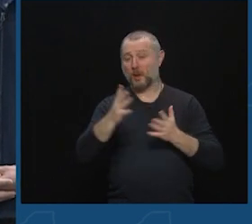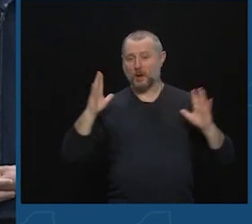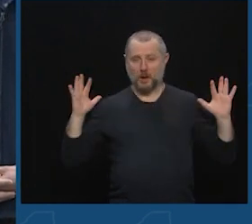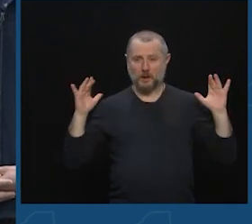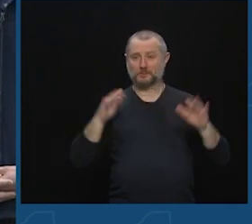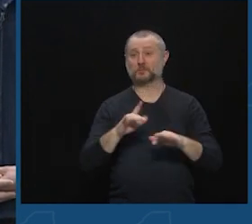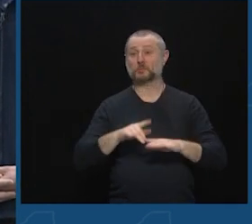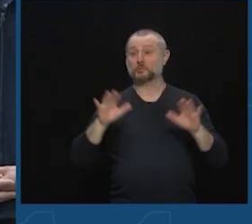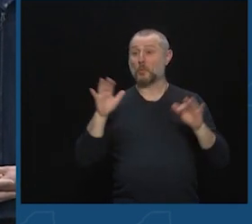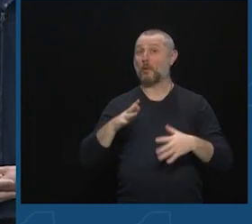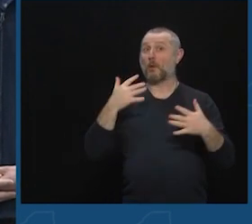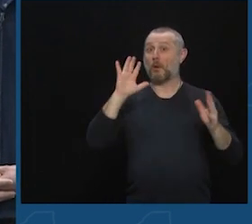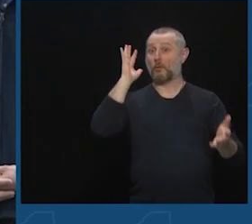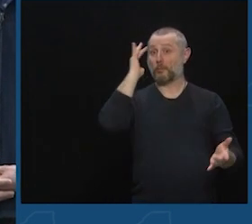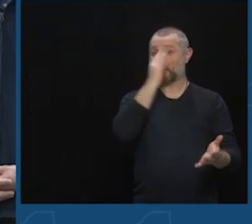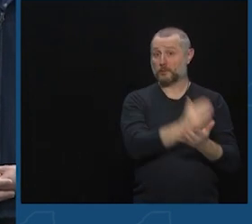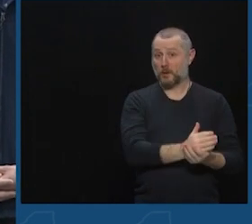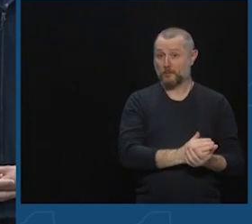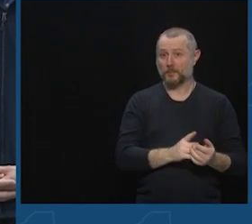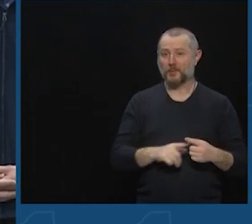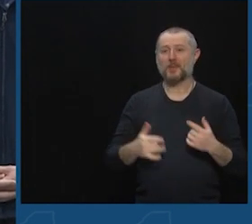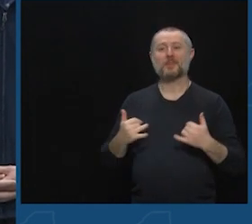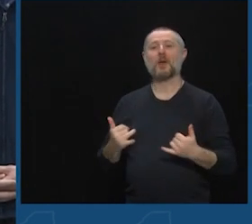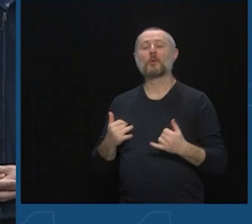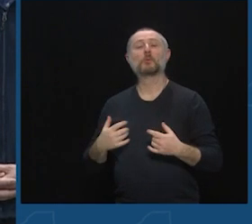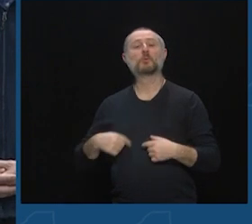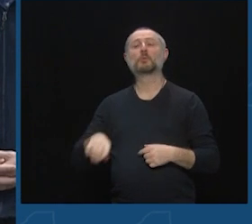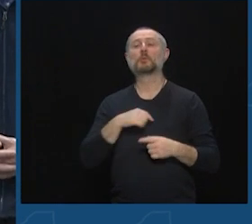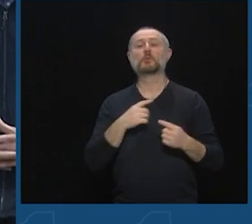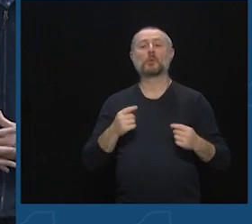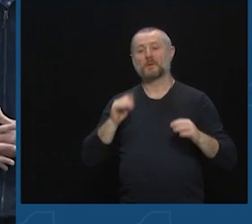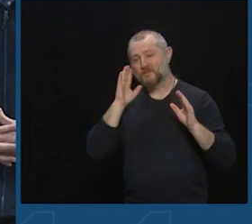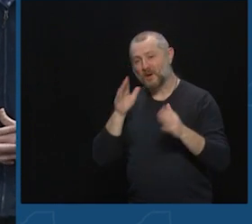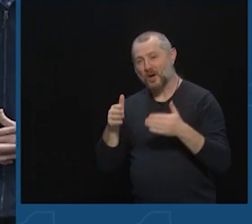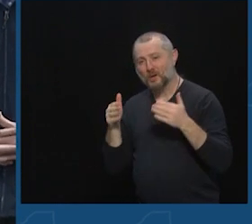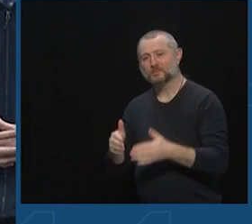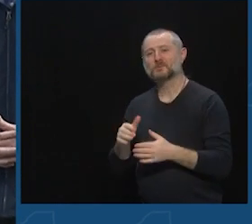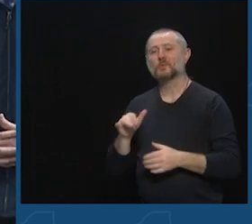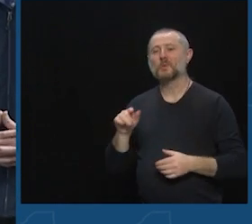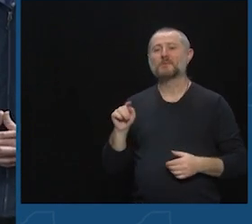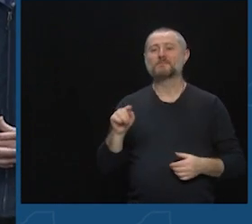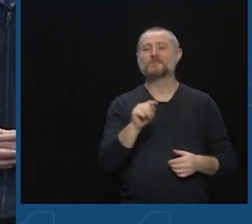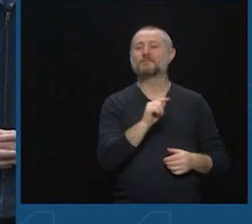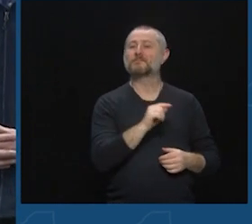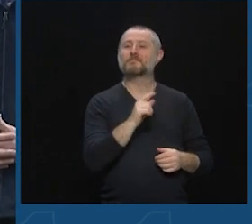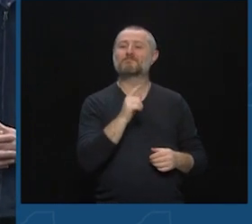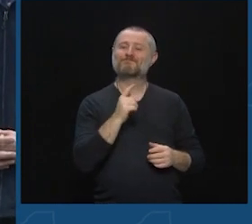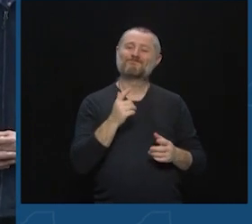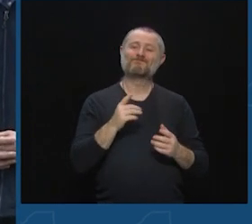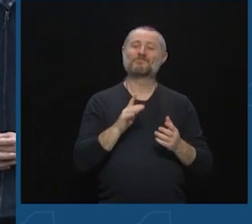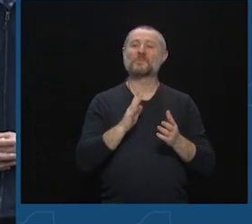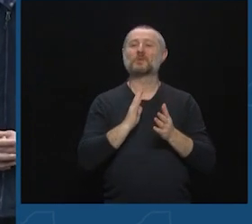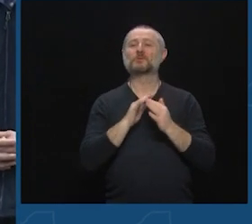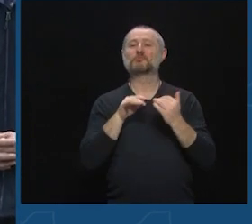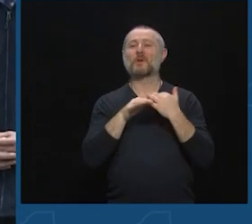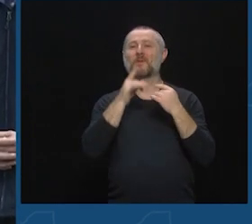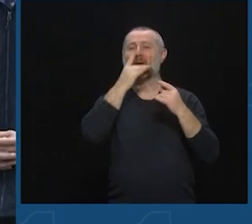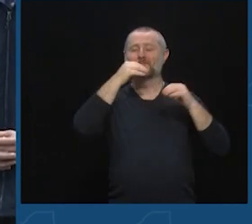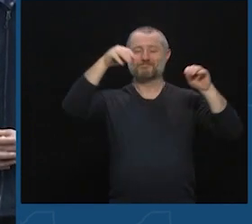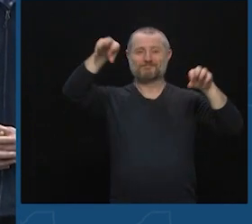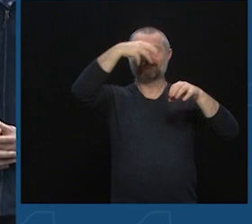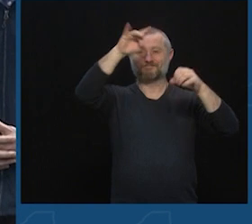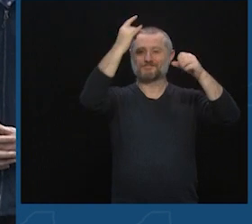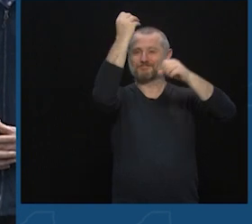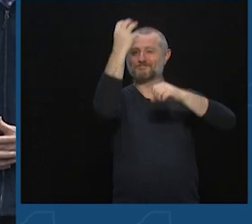crews transitioned over to focus on dark traffic signals to get those back, and then partnered up with